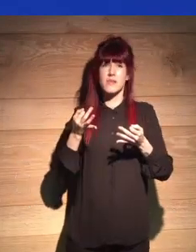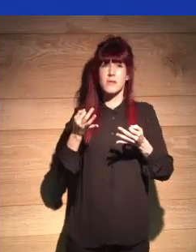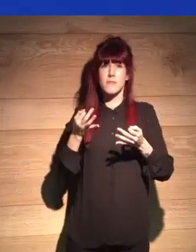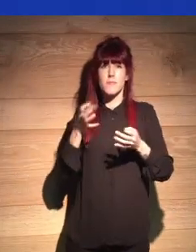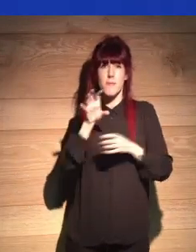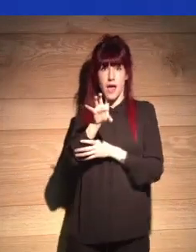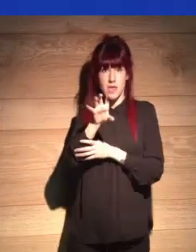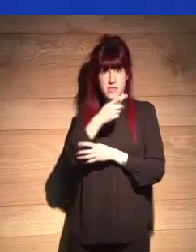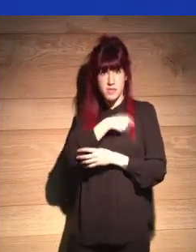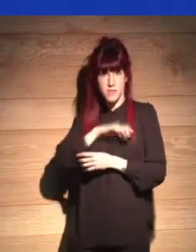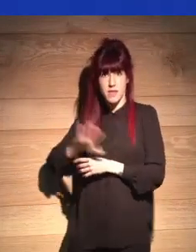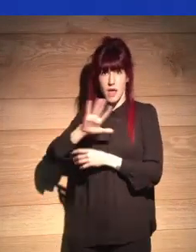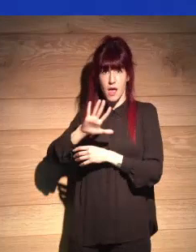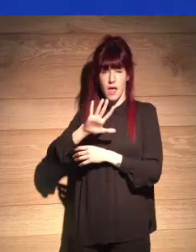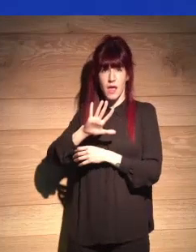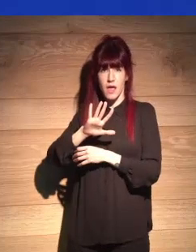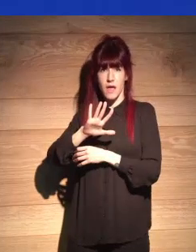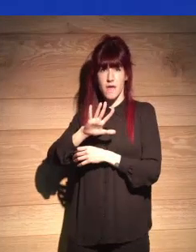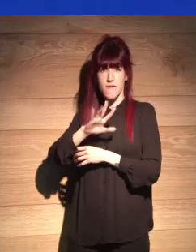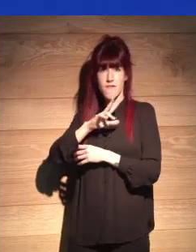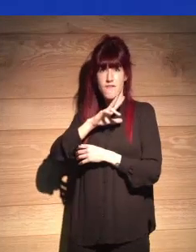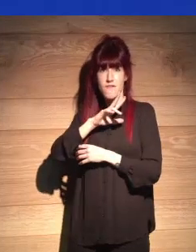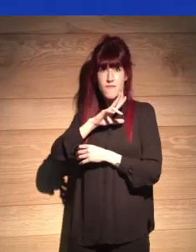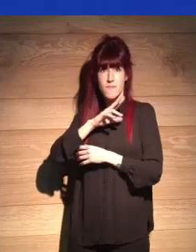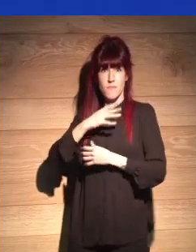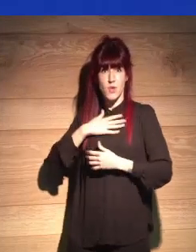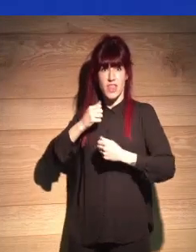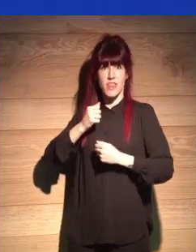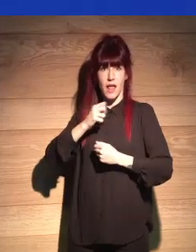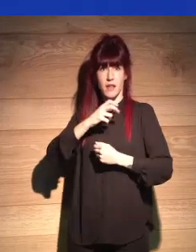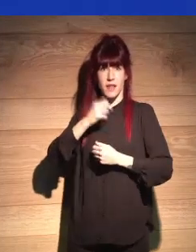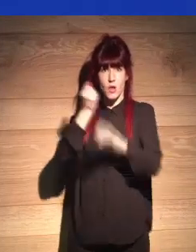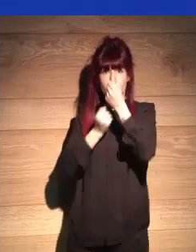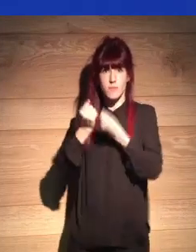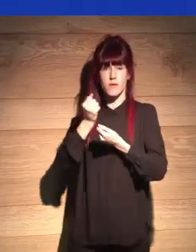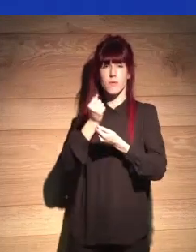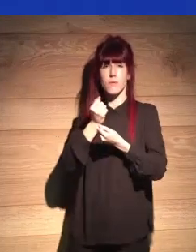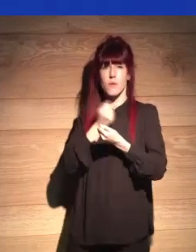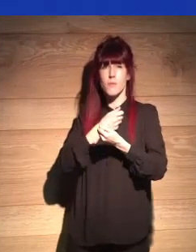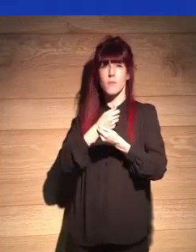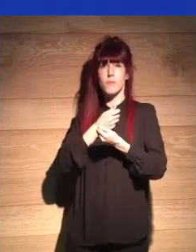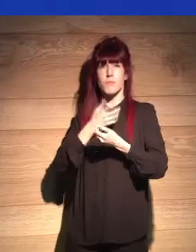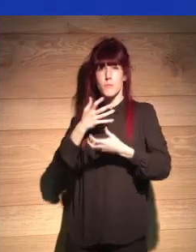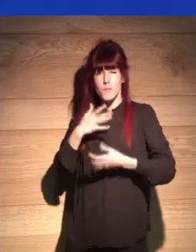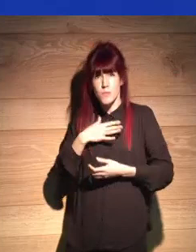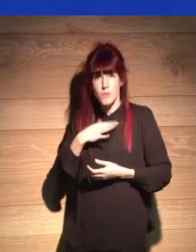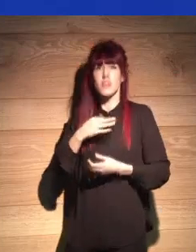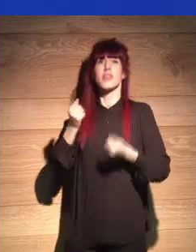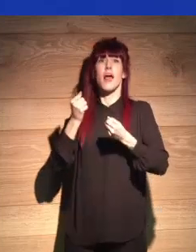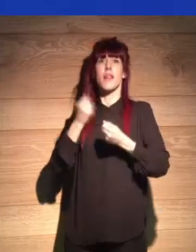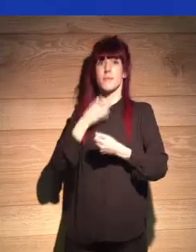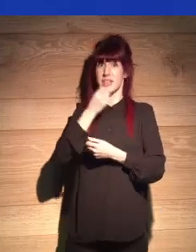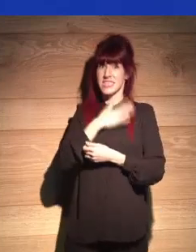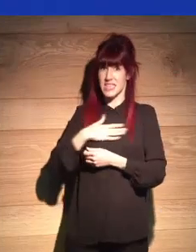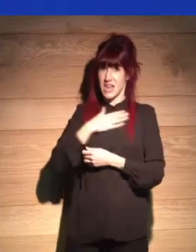all want is that our country increases its economic potential and its potential